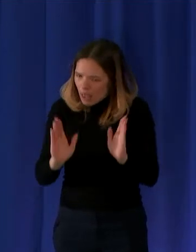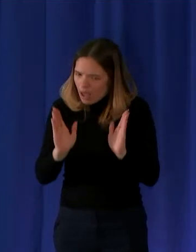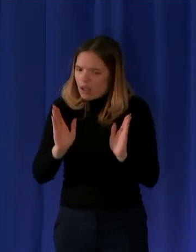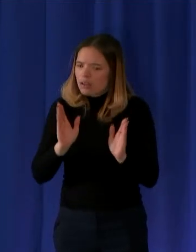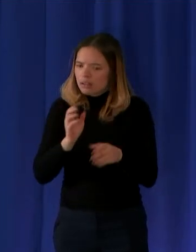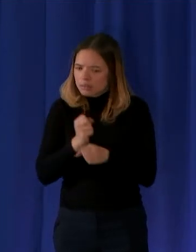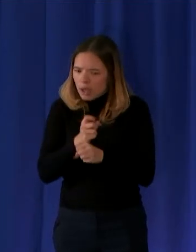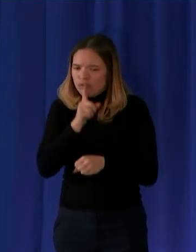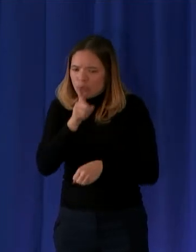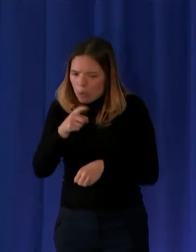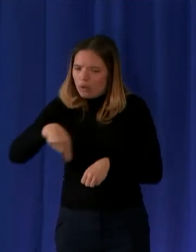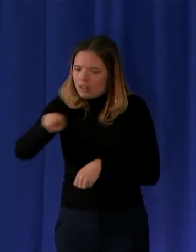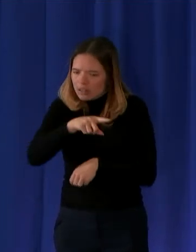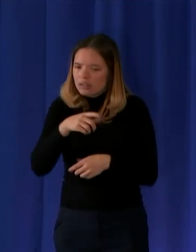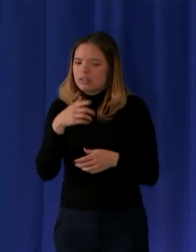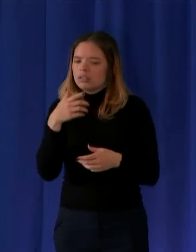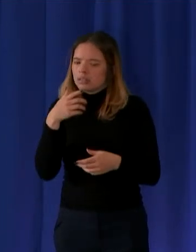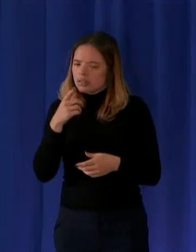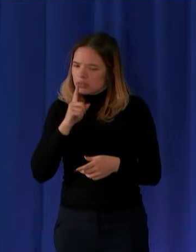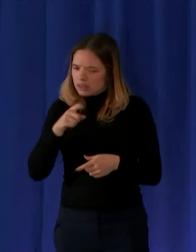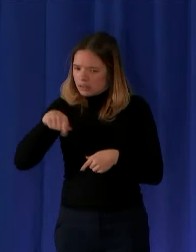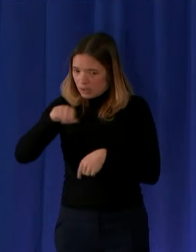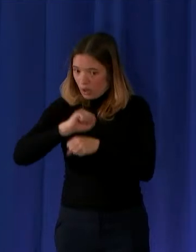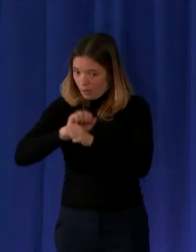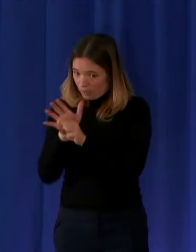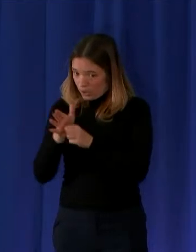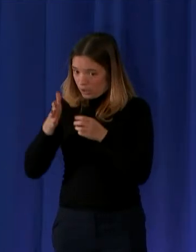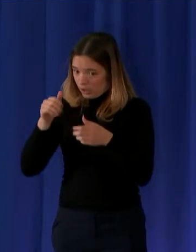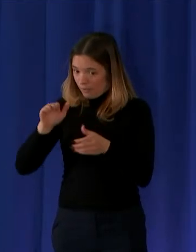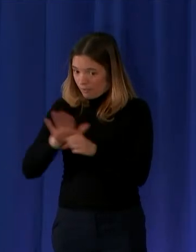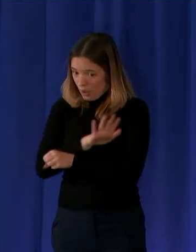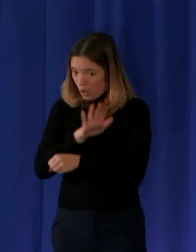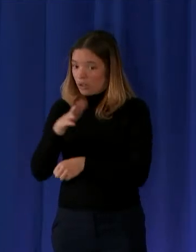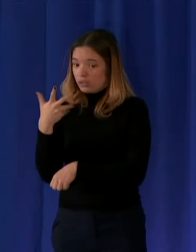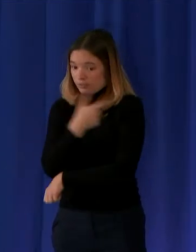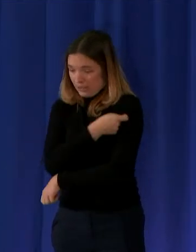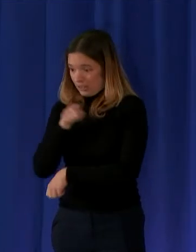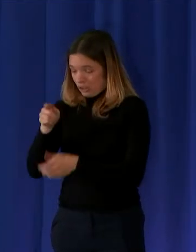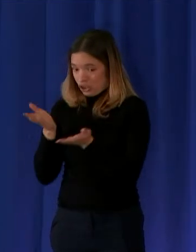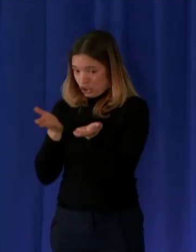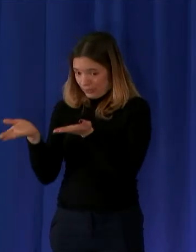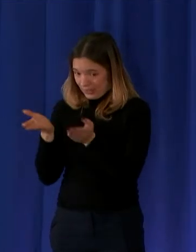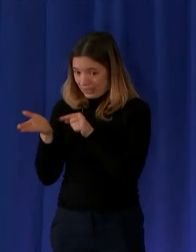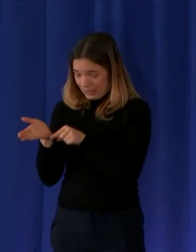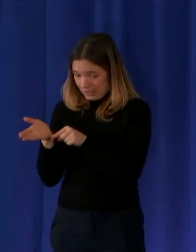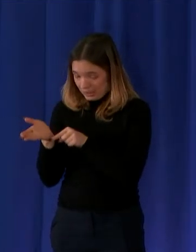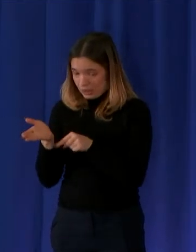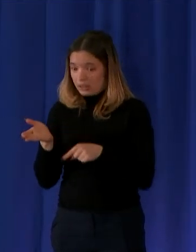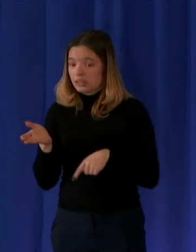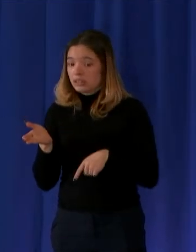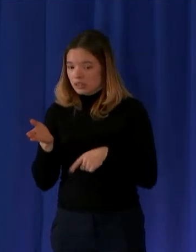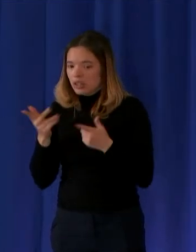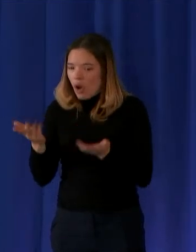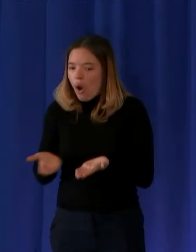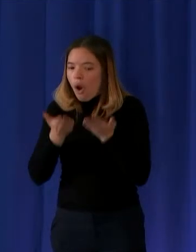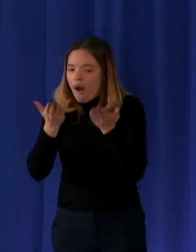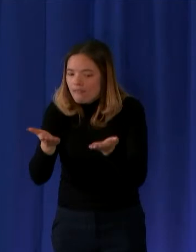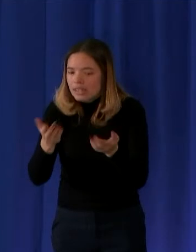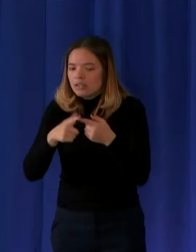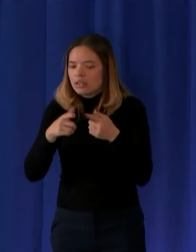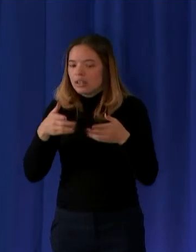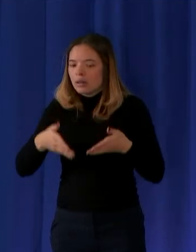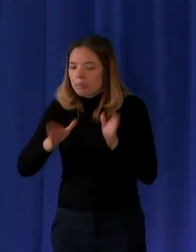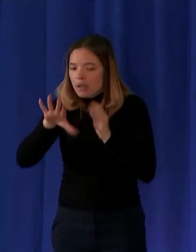to just notify you all that because our COVID service centers are full service, meaning that they offer you